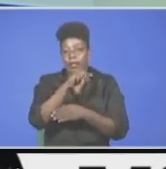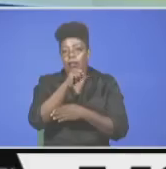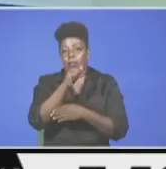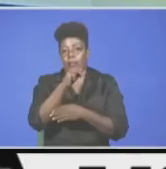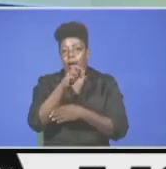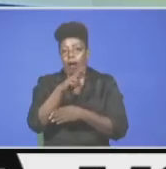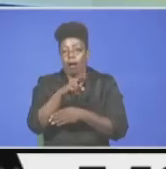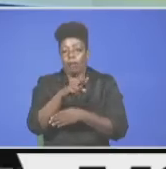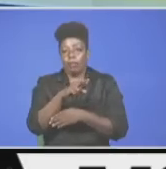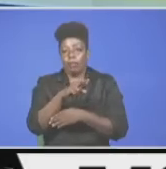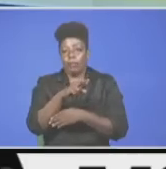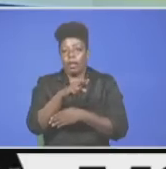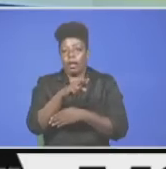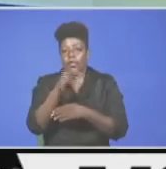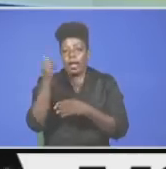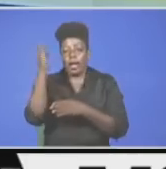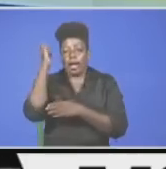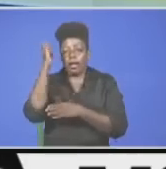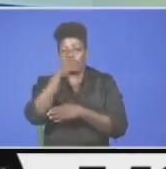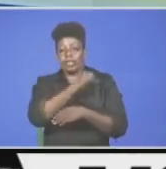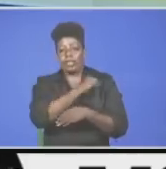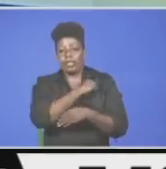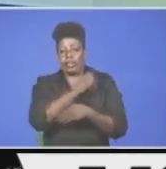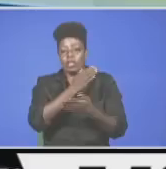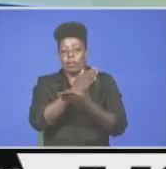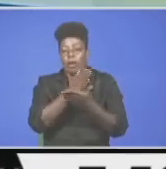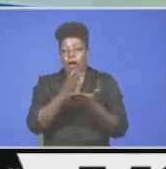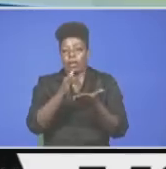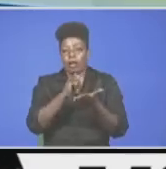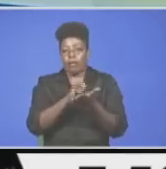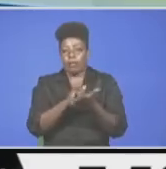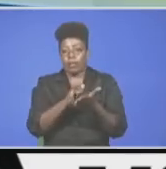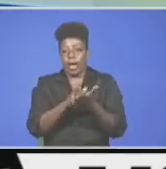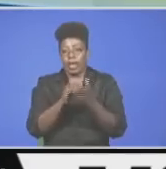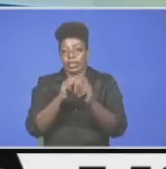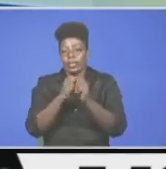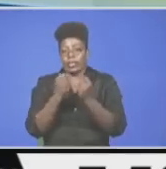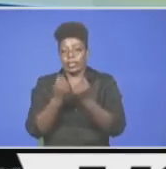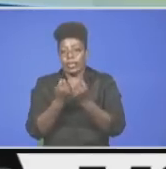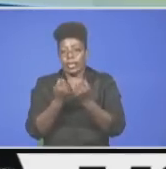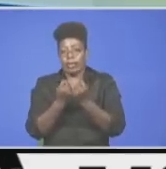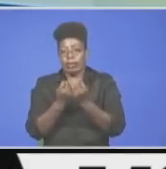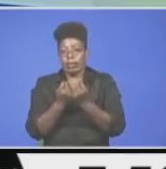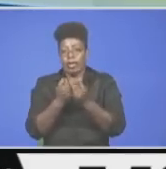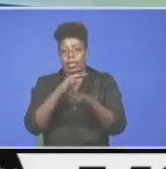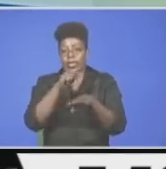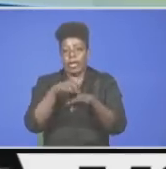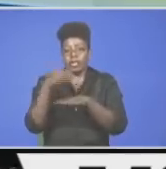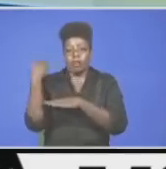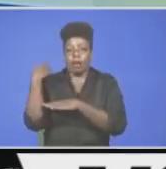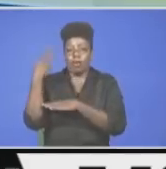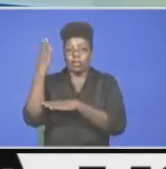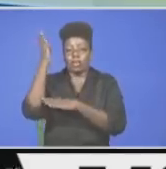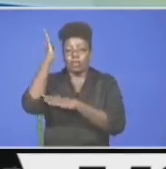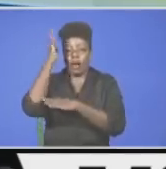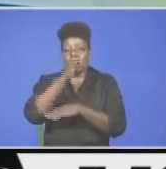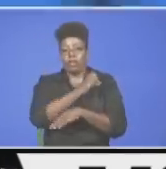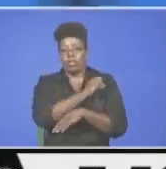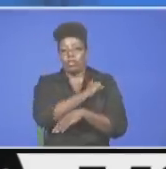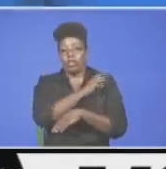Arab Emirates. Erica Seymour, also a part of that women's squad. The 5th member of the open team is National Master Byron